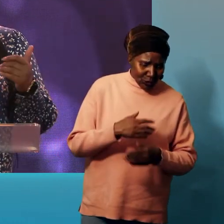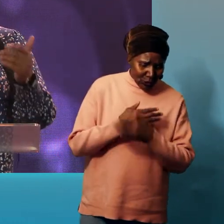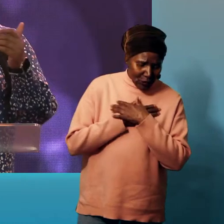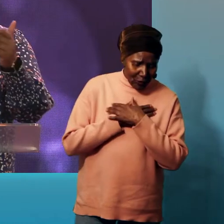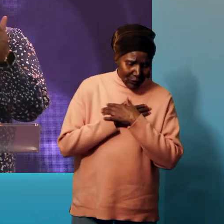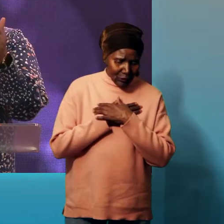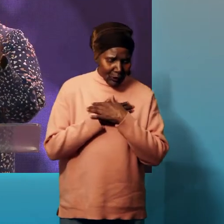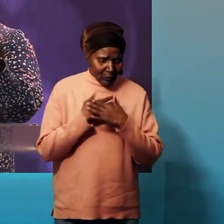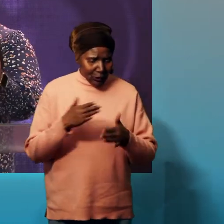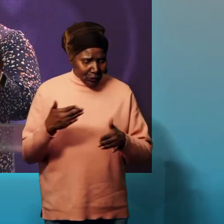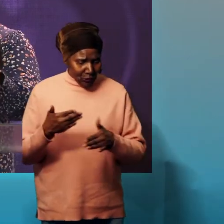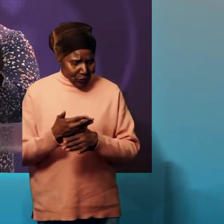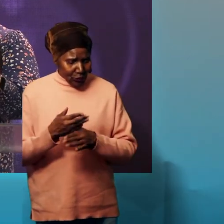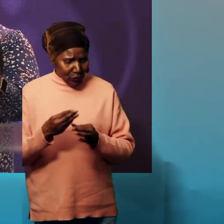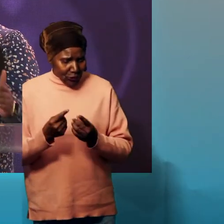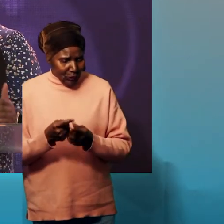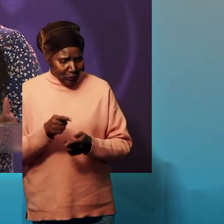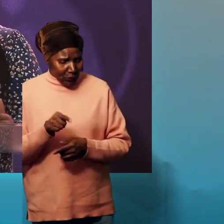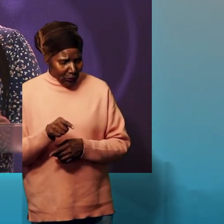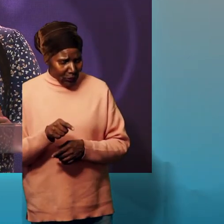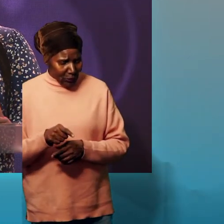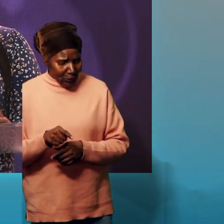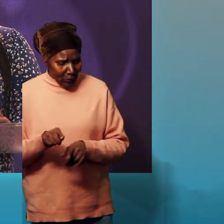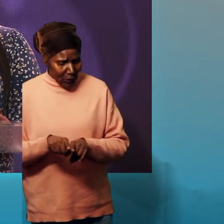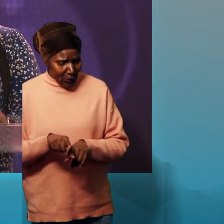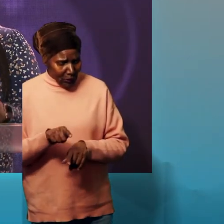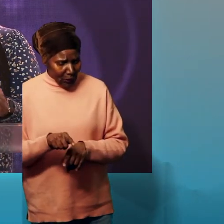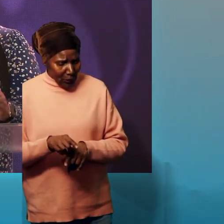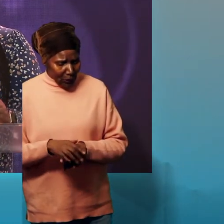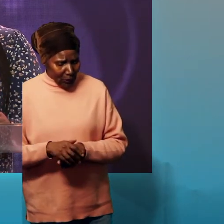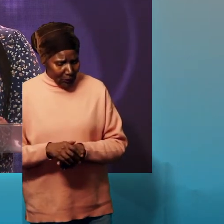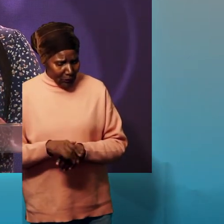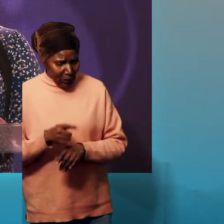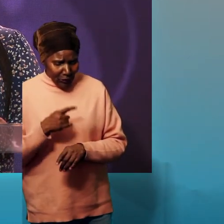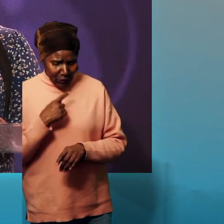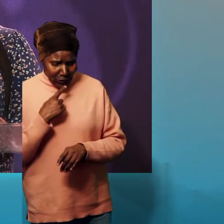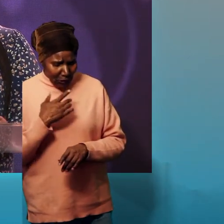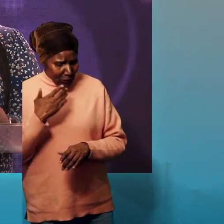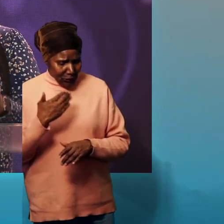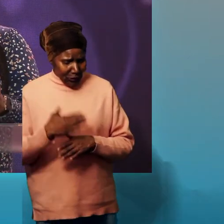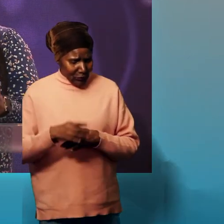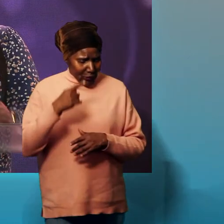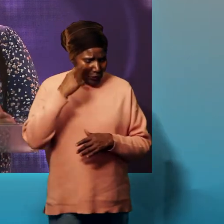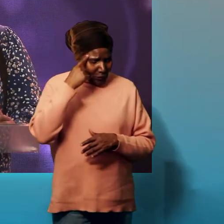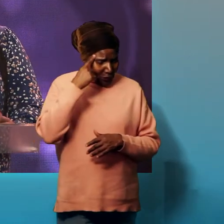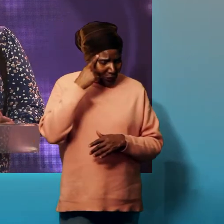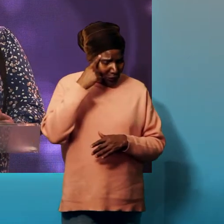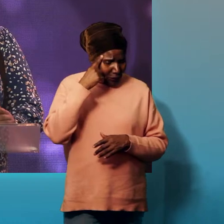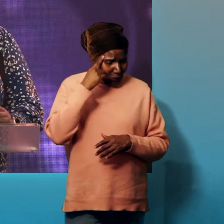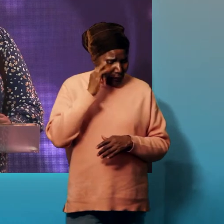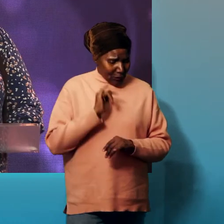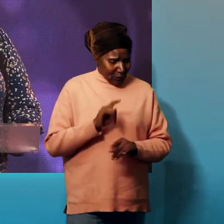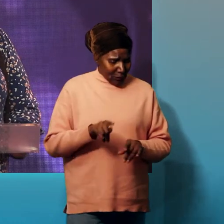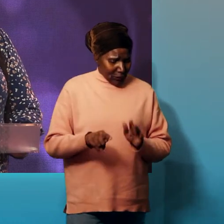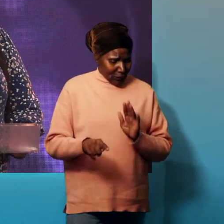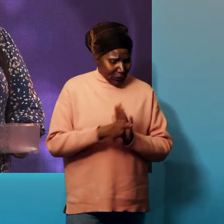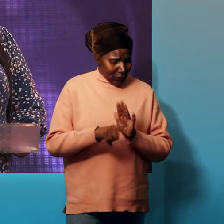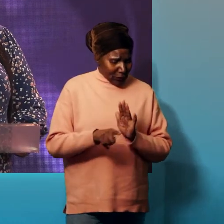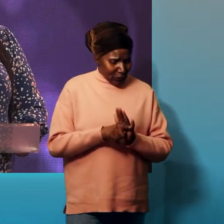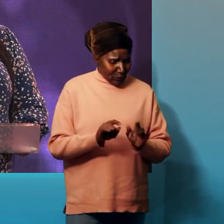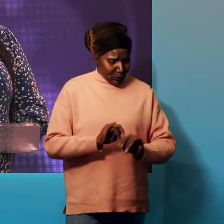will never take my thoughts that deeply, that I would want to say no more, I can't do